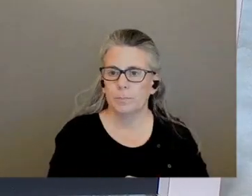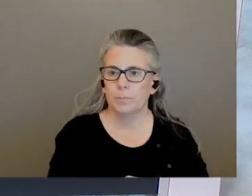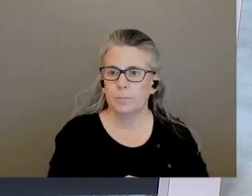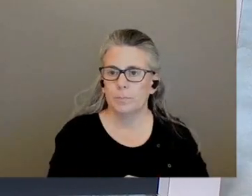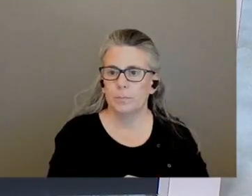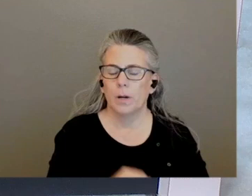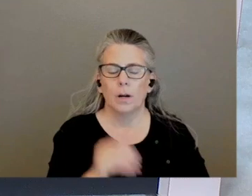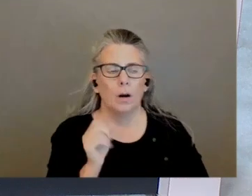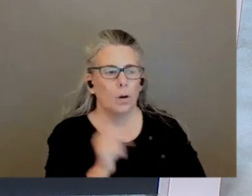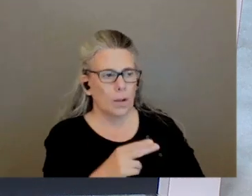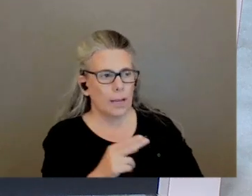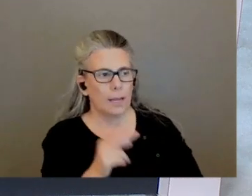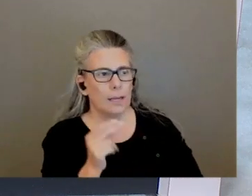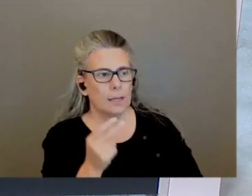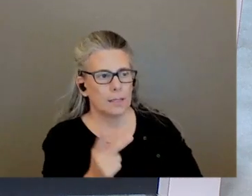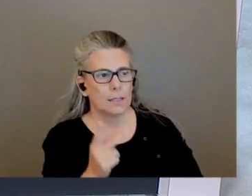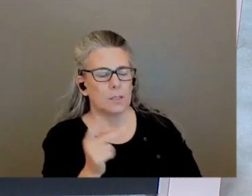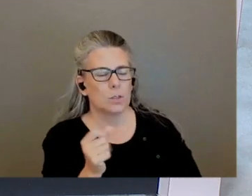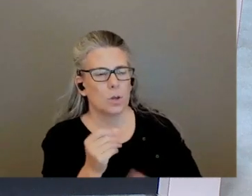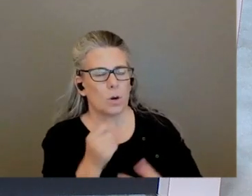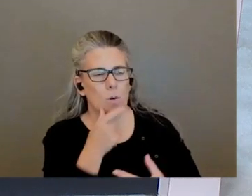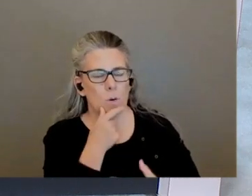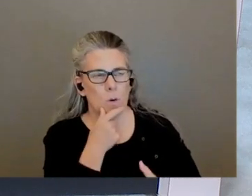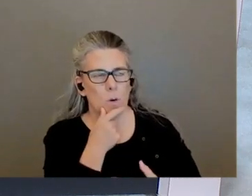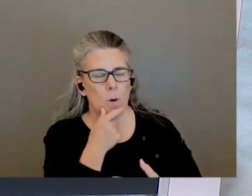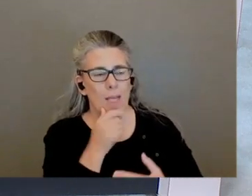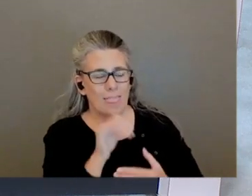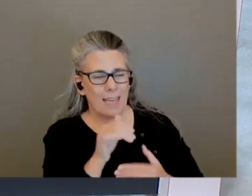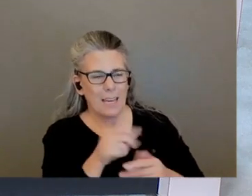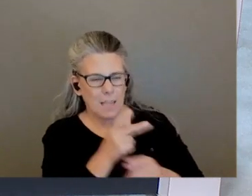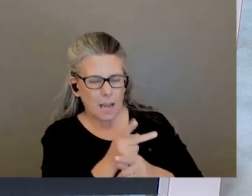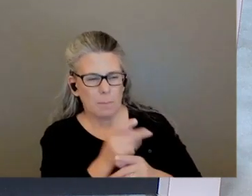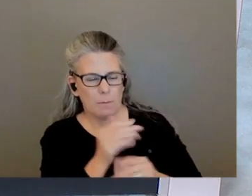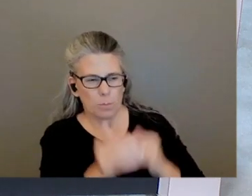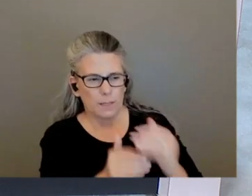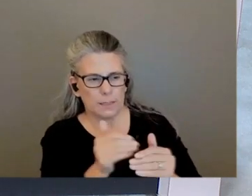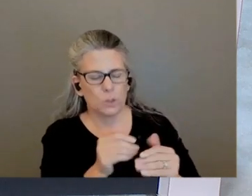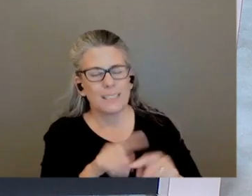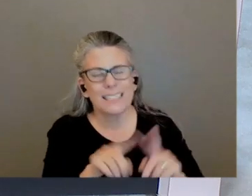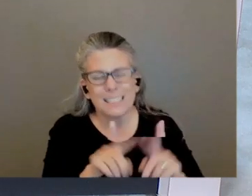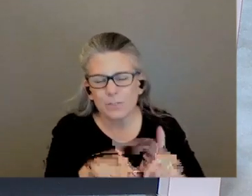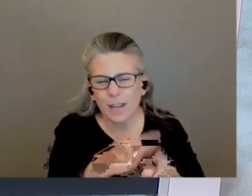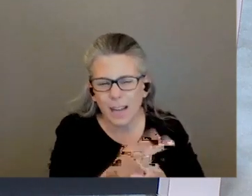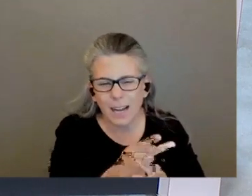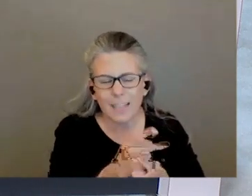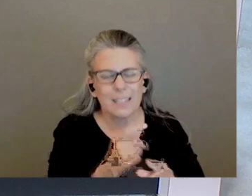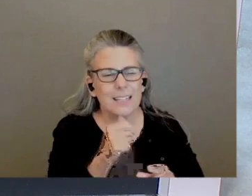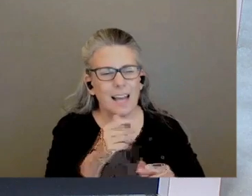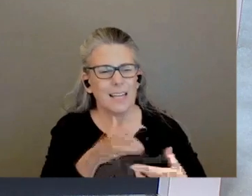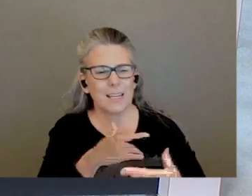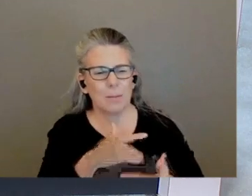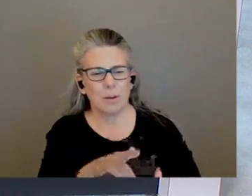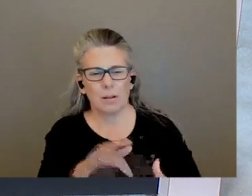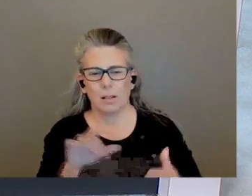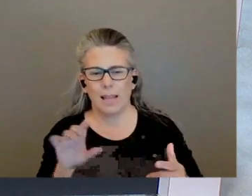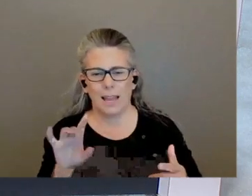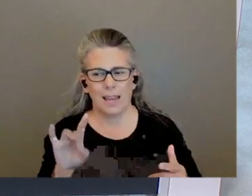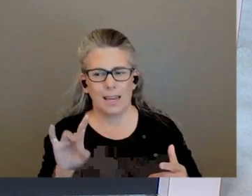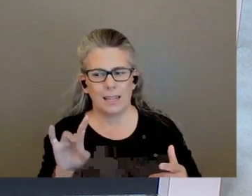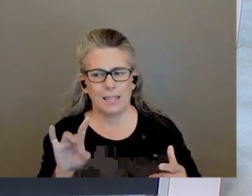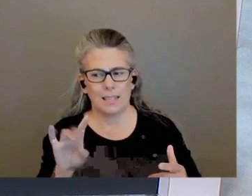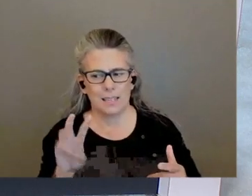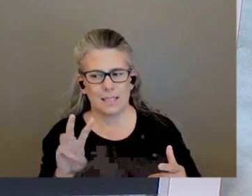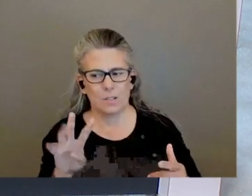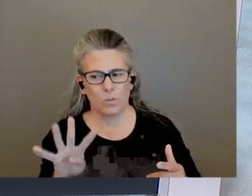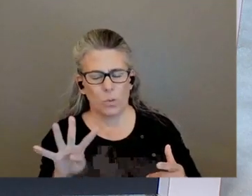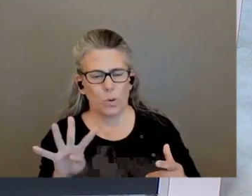Graviton processors are based, it's a different architecture. It's not the traditional x64 processor architecture that we